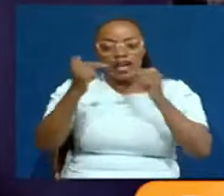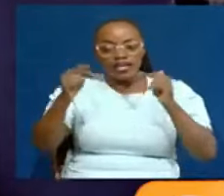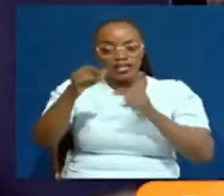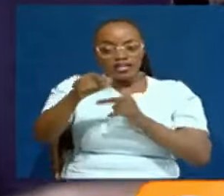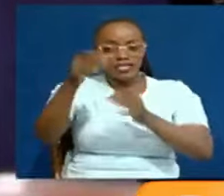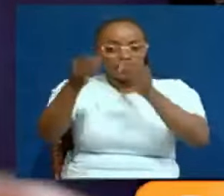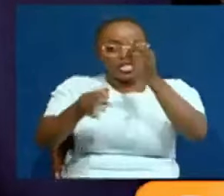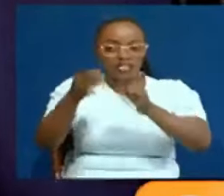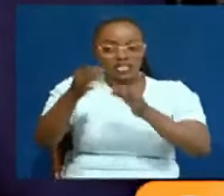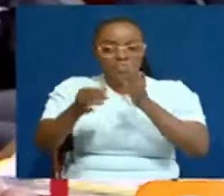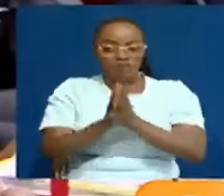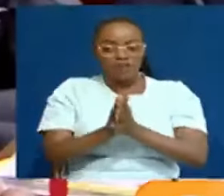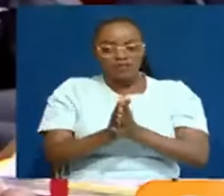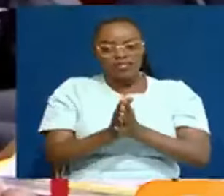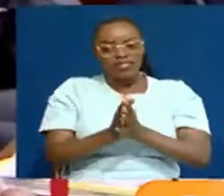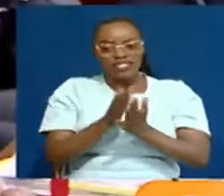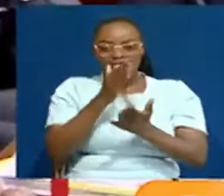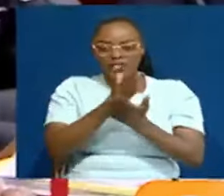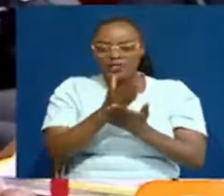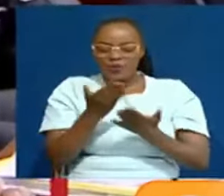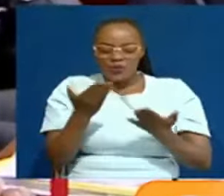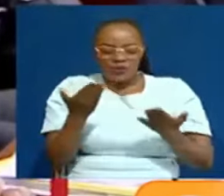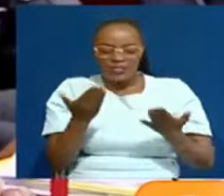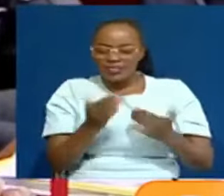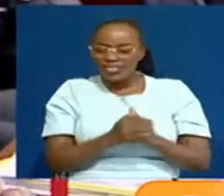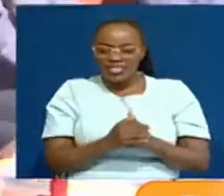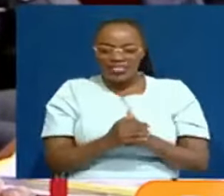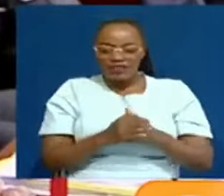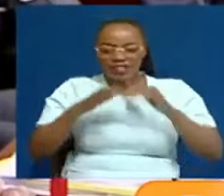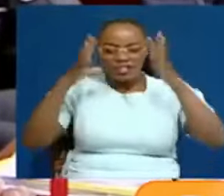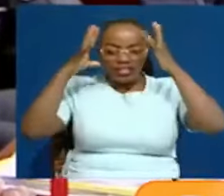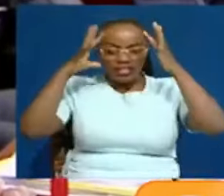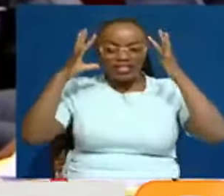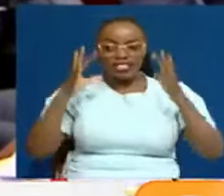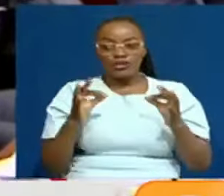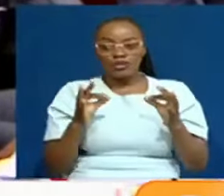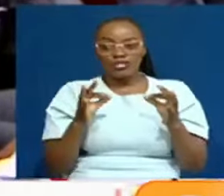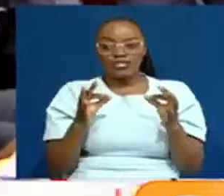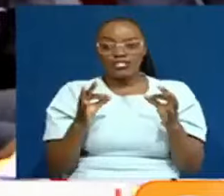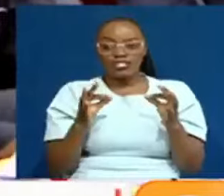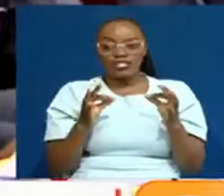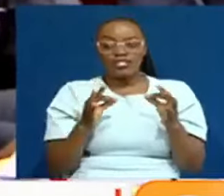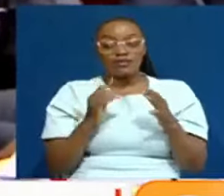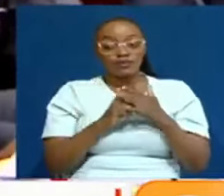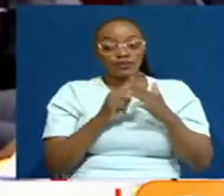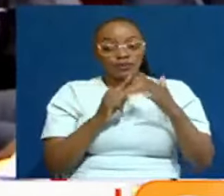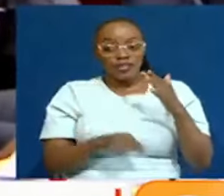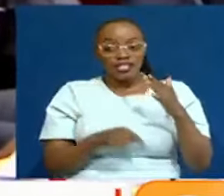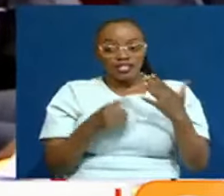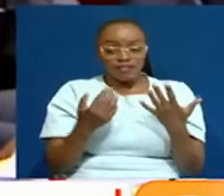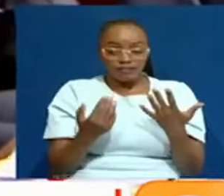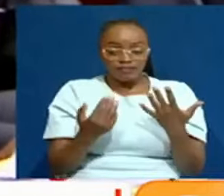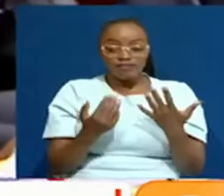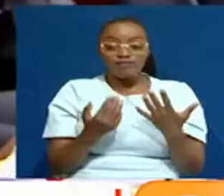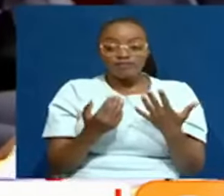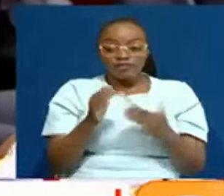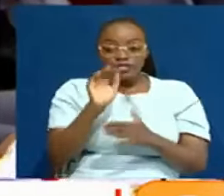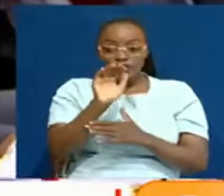ruling. Obviously, the decision is that of the client.